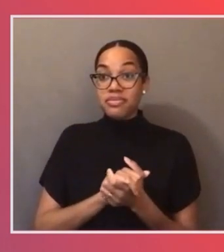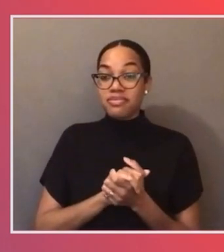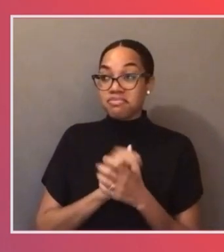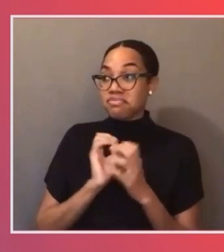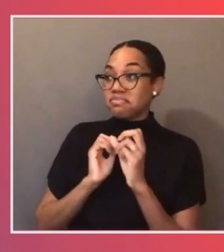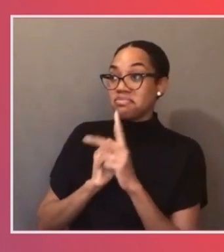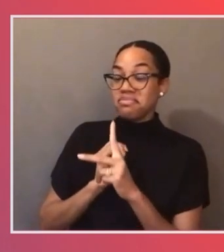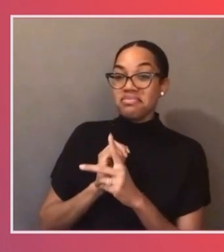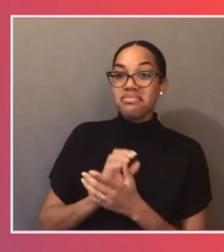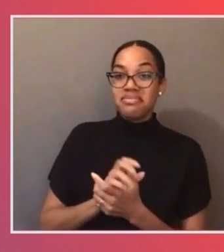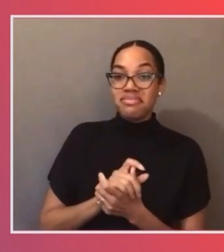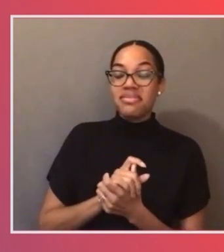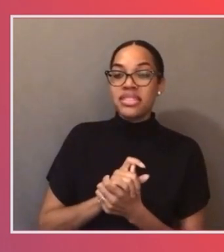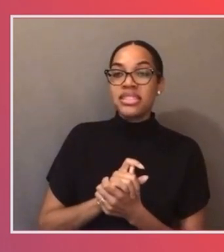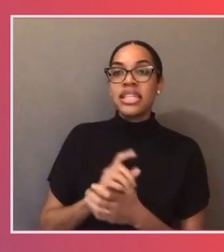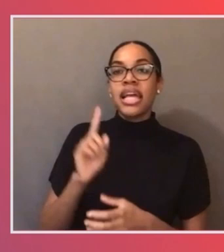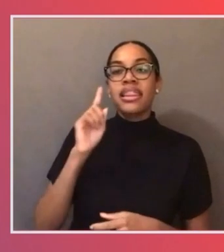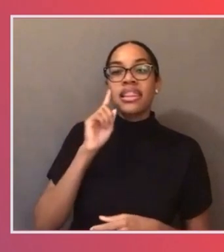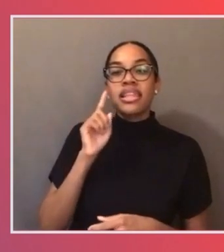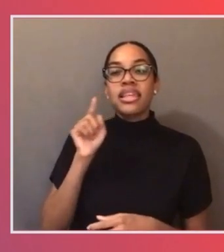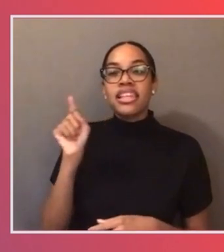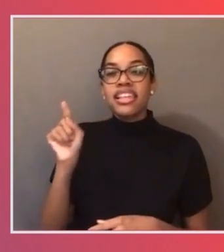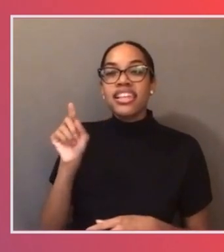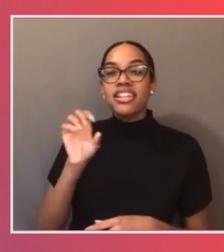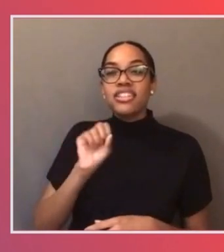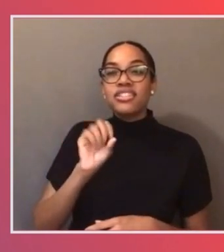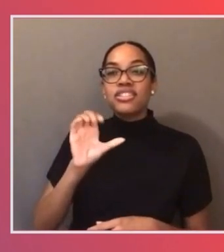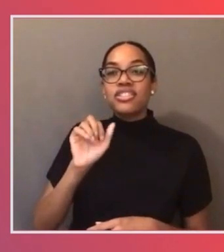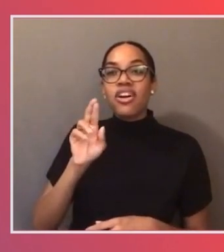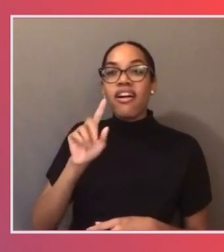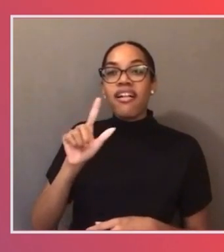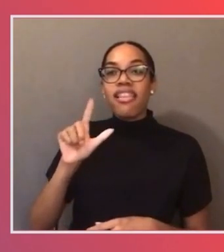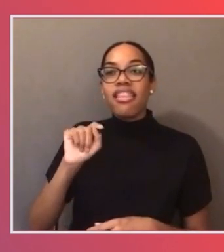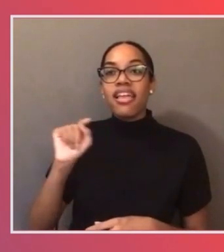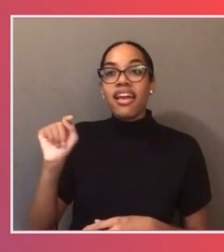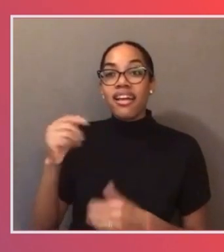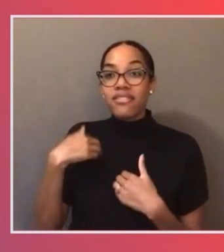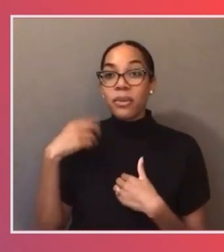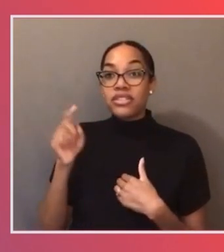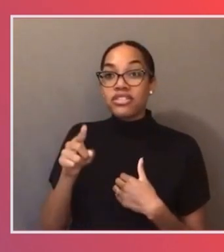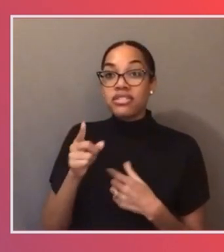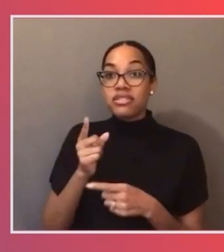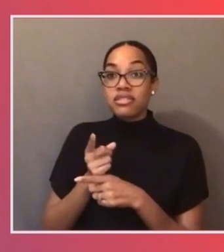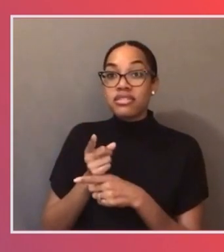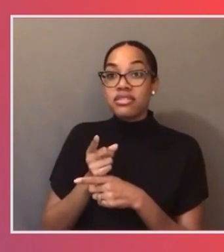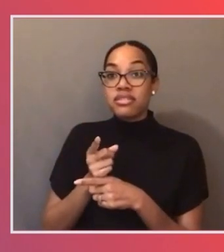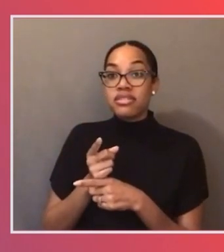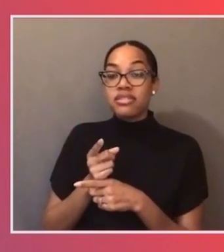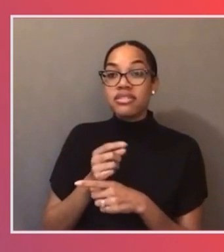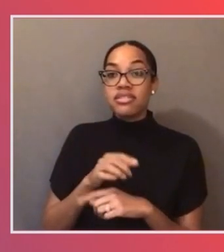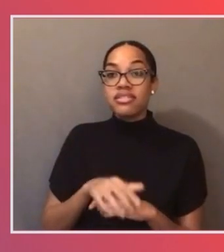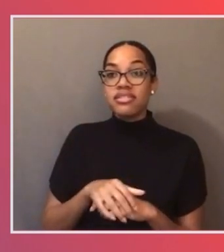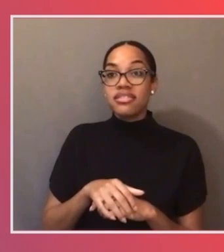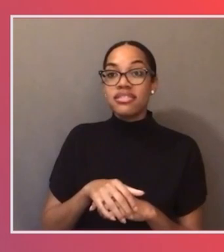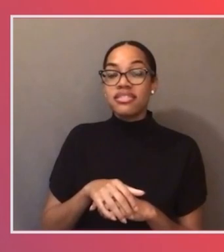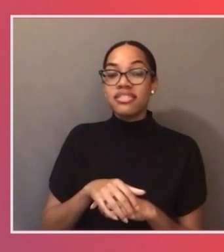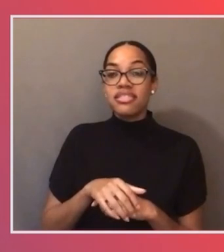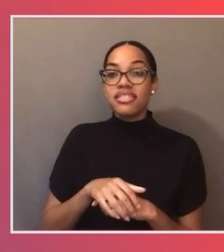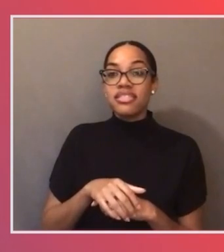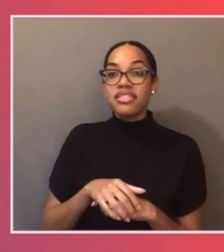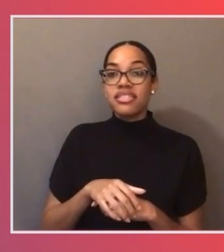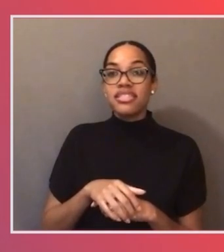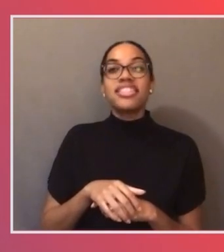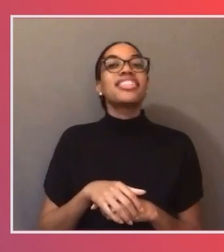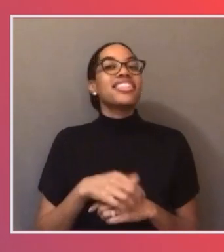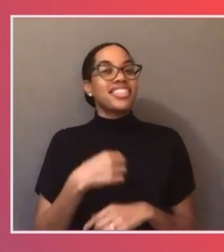Scarlett may have a question. Scarlett, do you have your question? I do. I heard an uh-oh